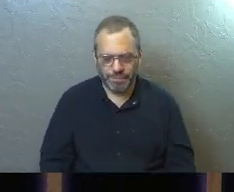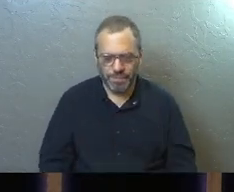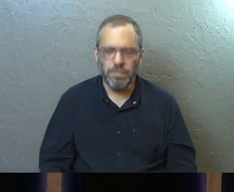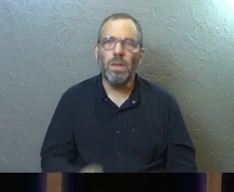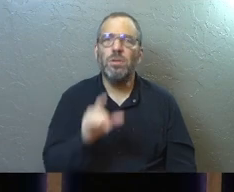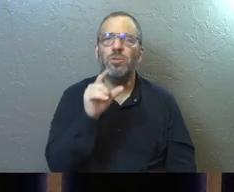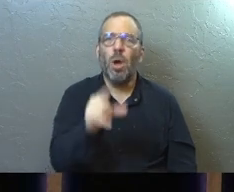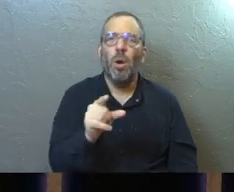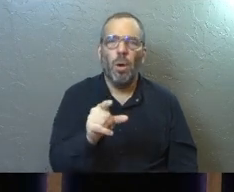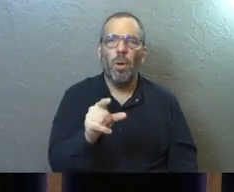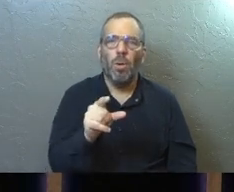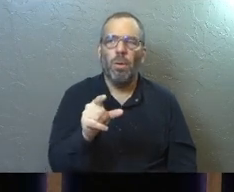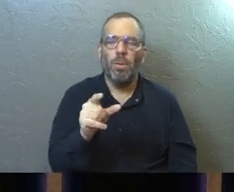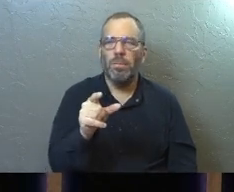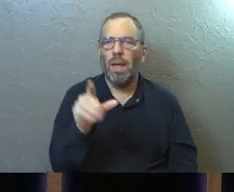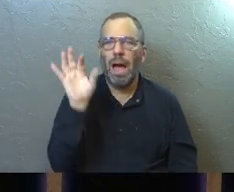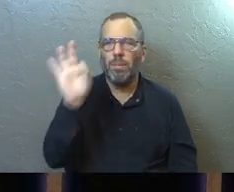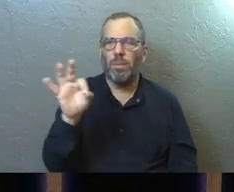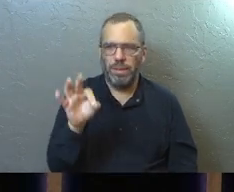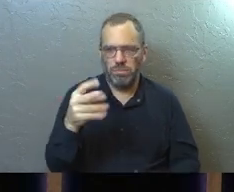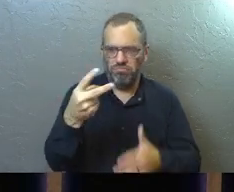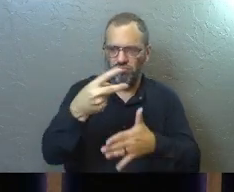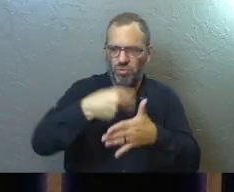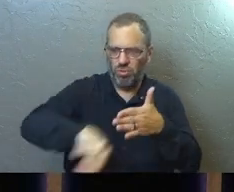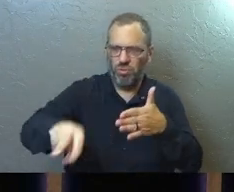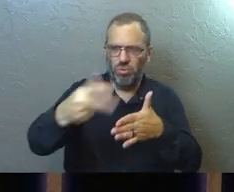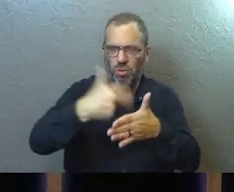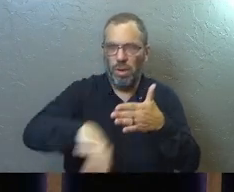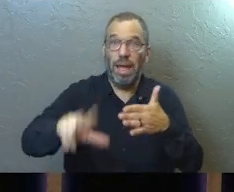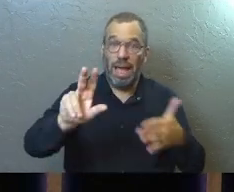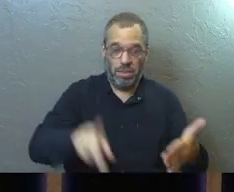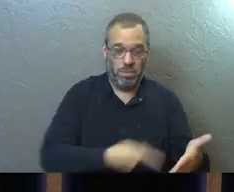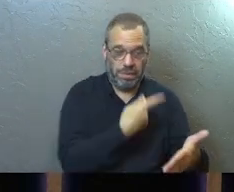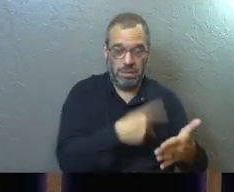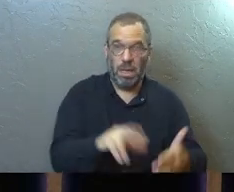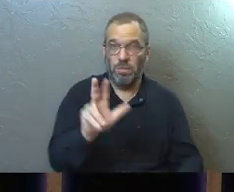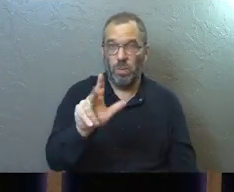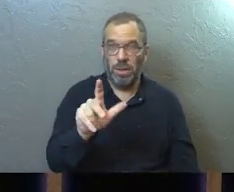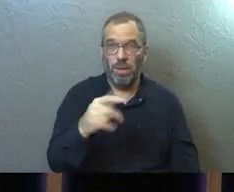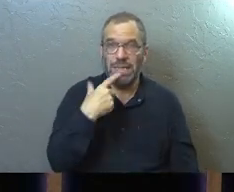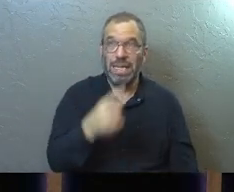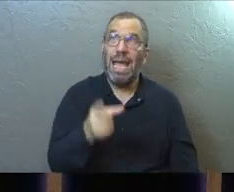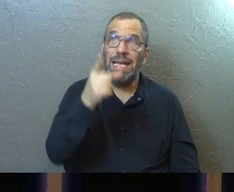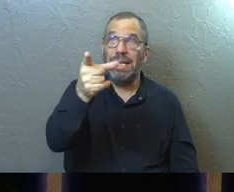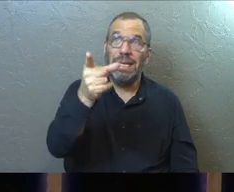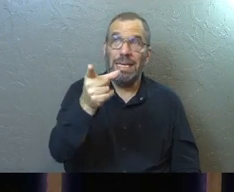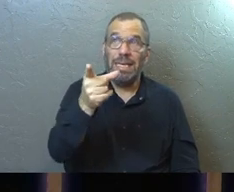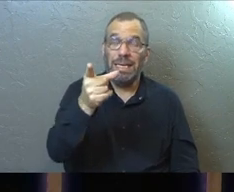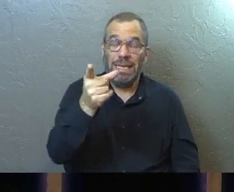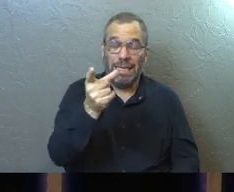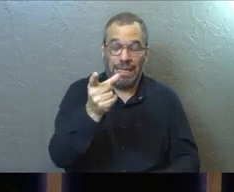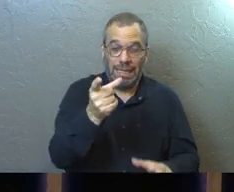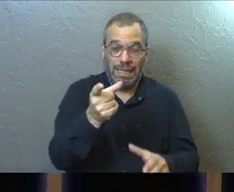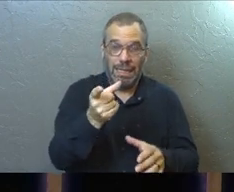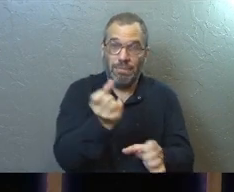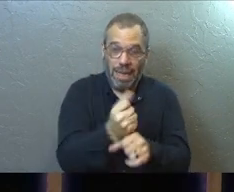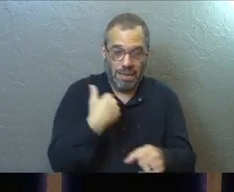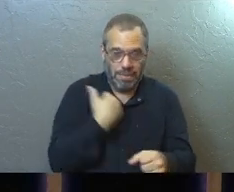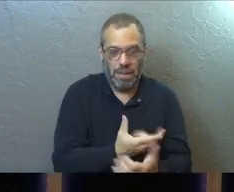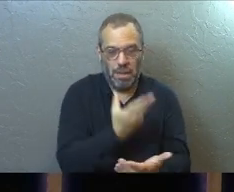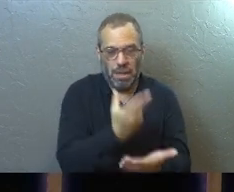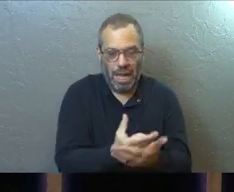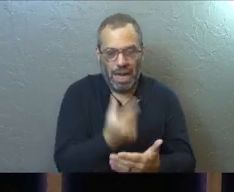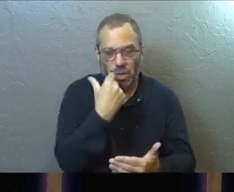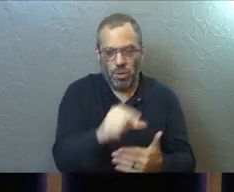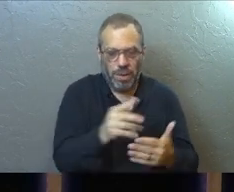It's weird. One of the things that we're going to preach in the coming weeks as we go through Psalm 23 is it's going to say that he makes us lie down in green pastures. He leads me